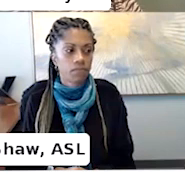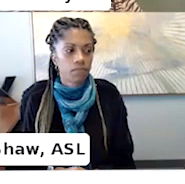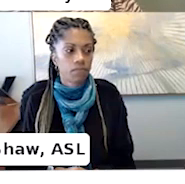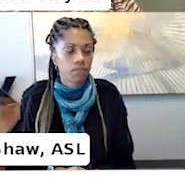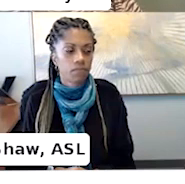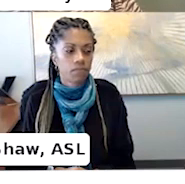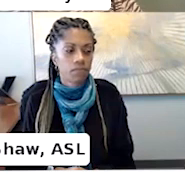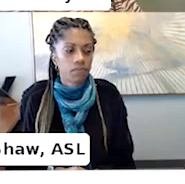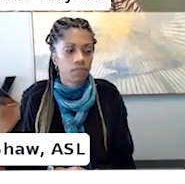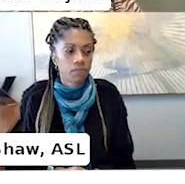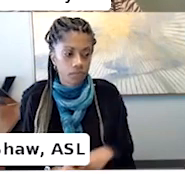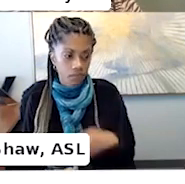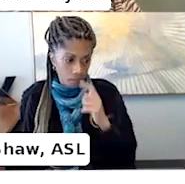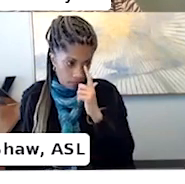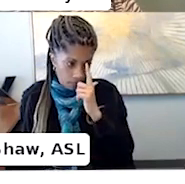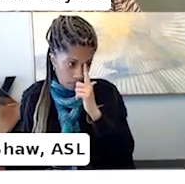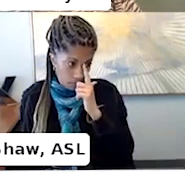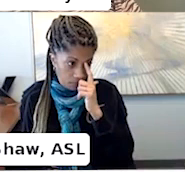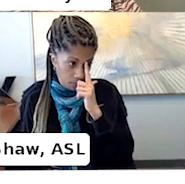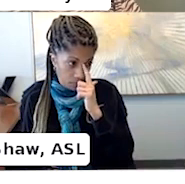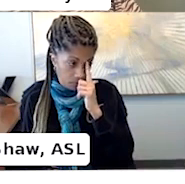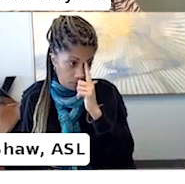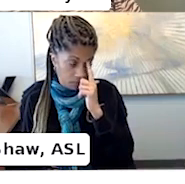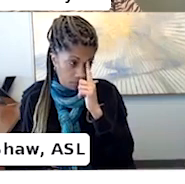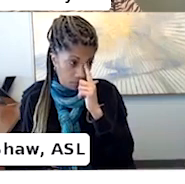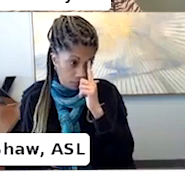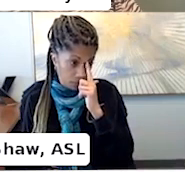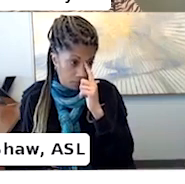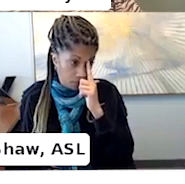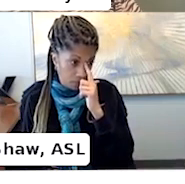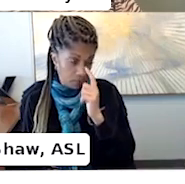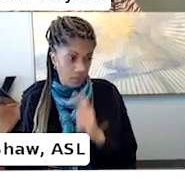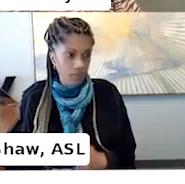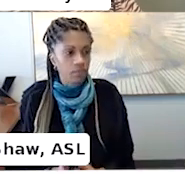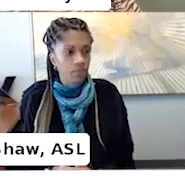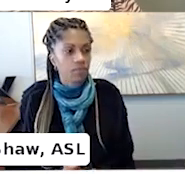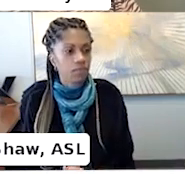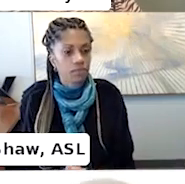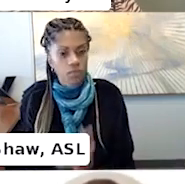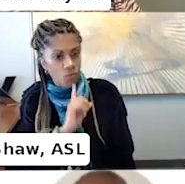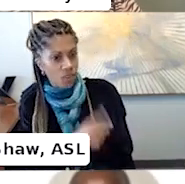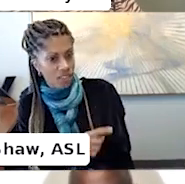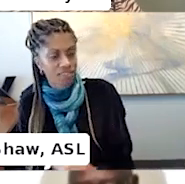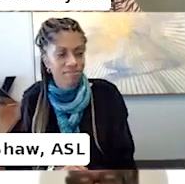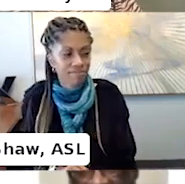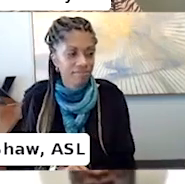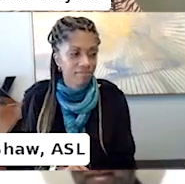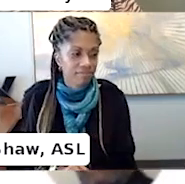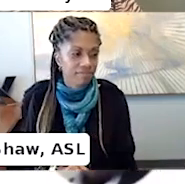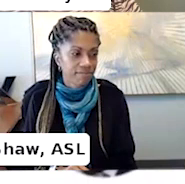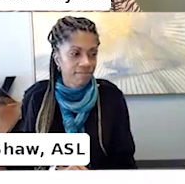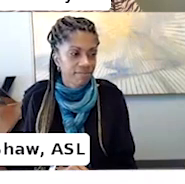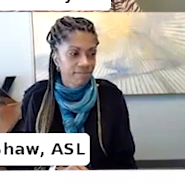This was 1961. He said, by the way, my name is George Bush. It was George H.W. Really? Bush. Yes, sir. And he was running